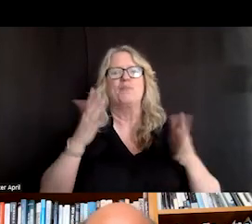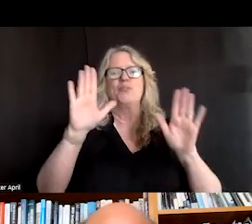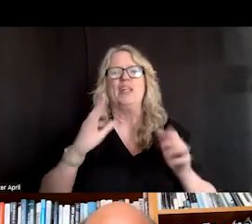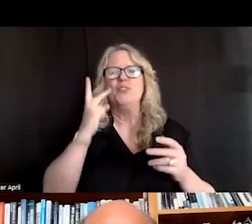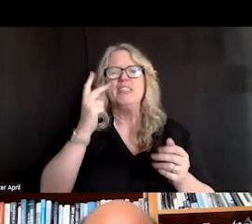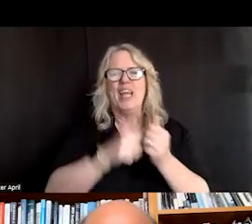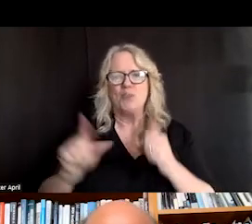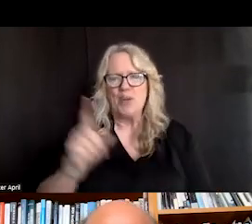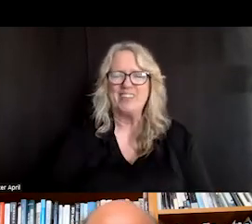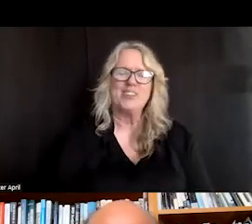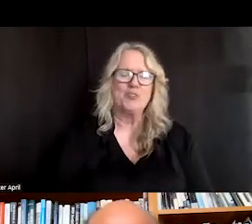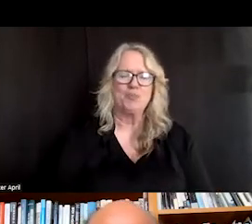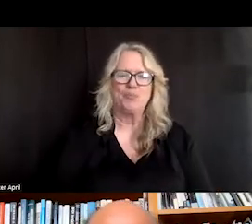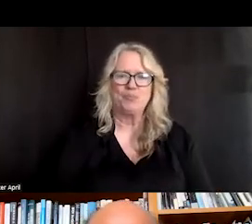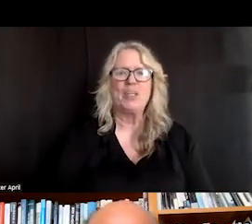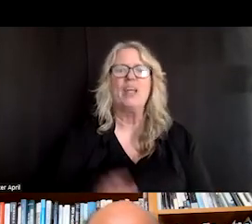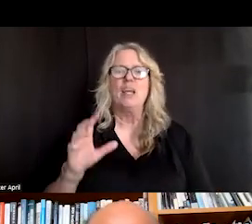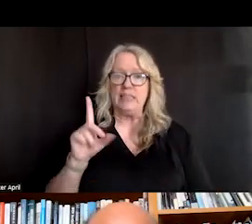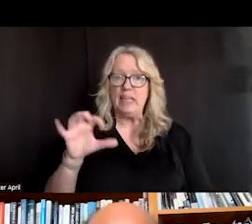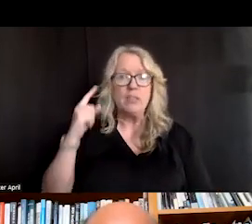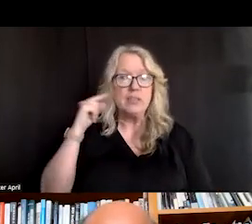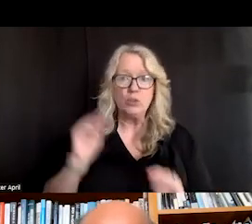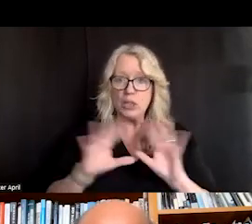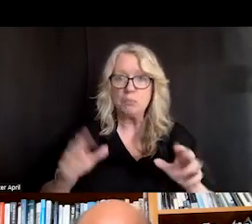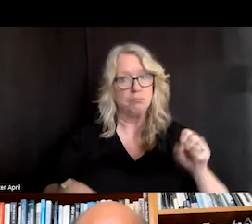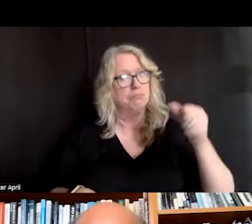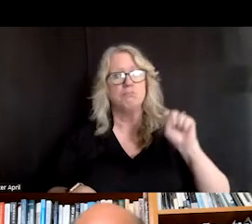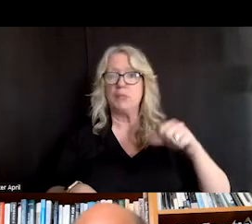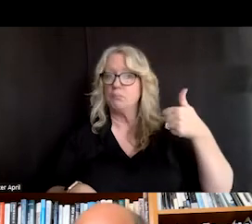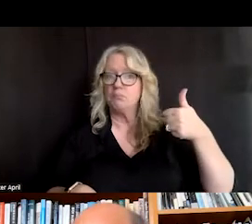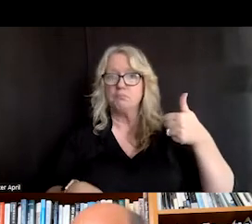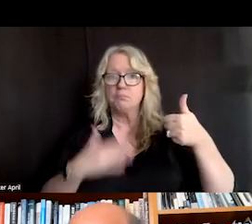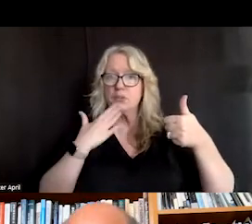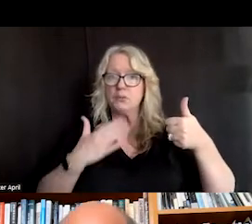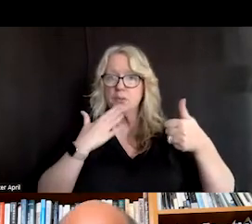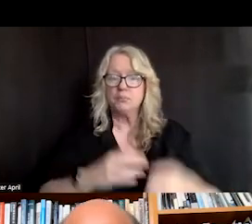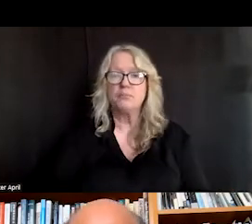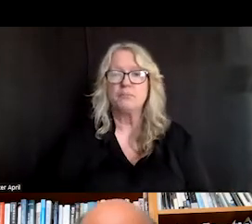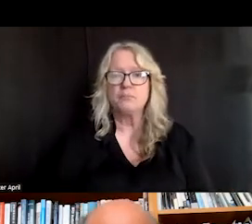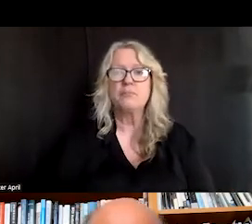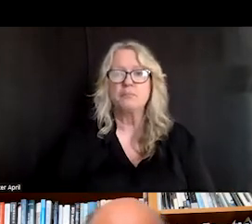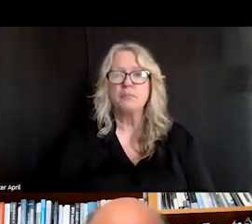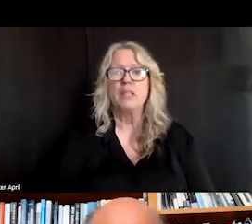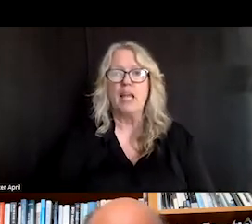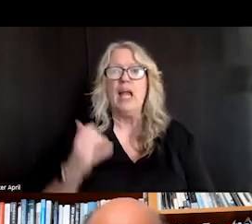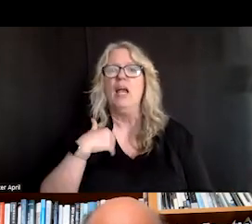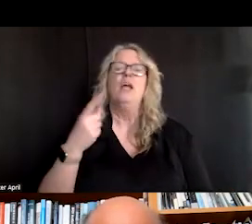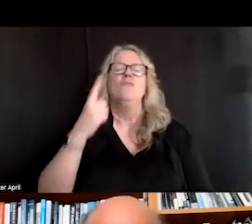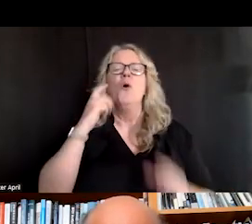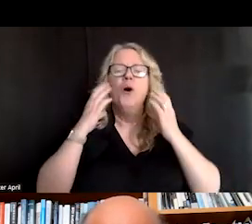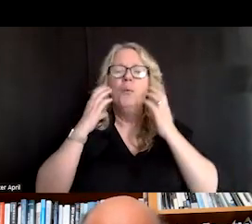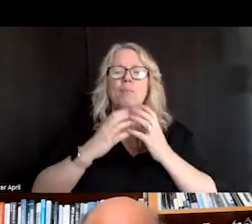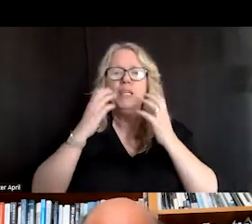everybody. David, am I coming through? Can you hear me? Yes, sound great. That's good. Yeah, well, as to the beard, it's